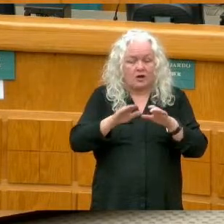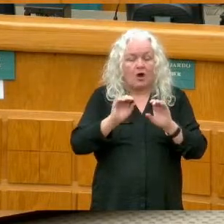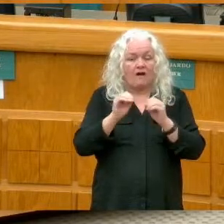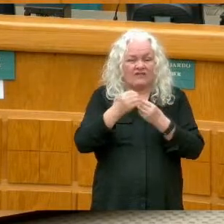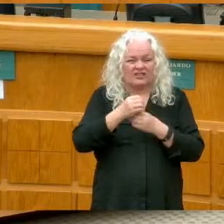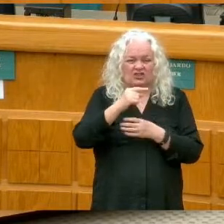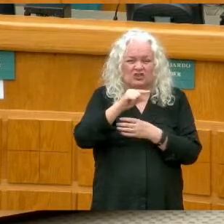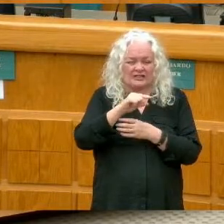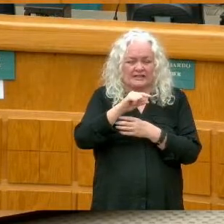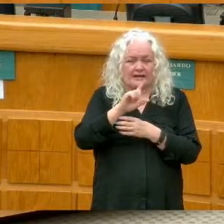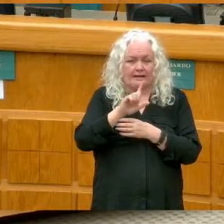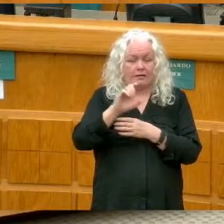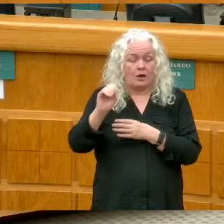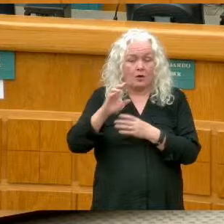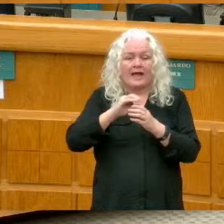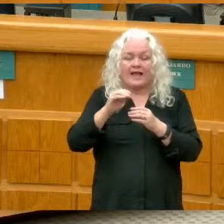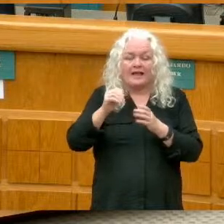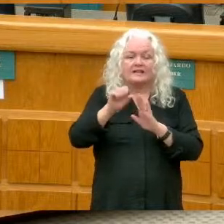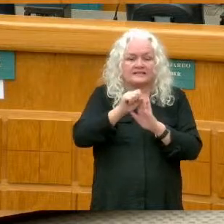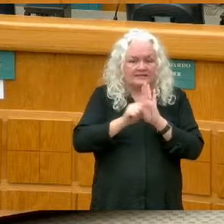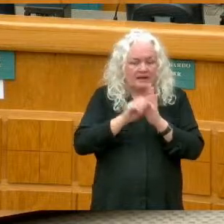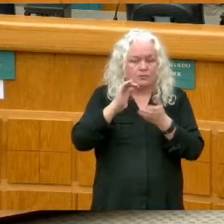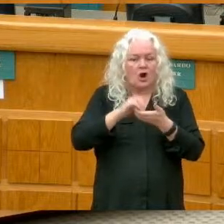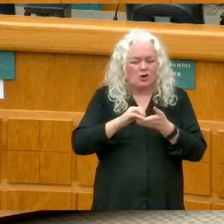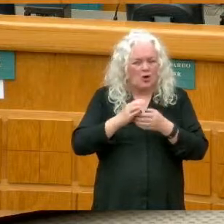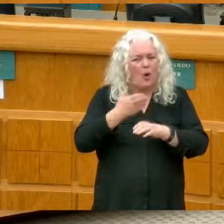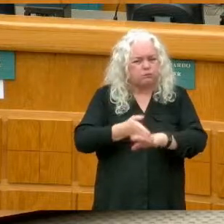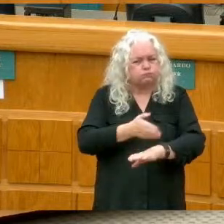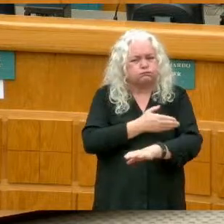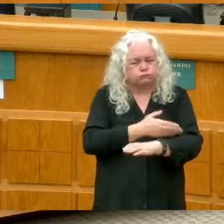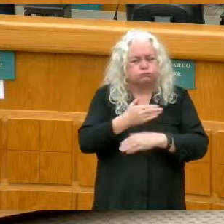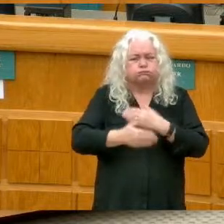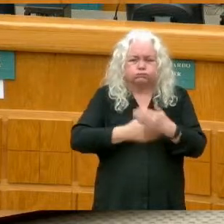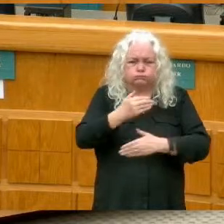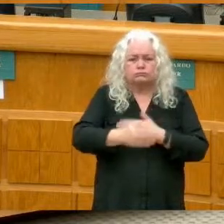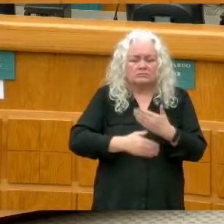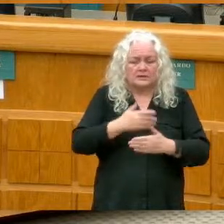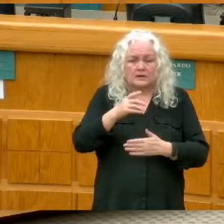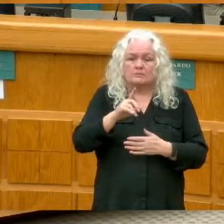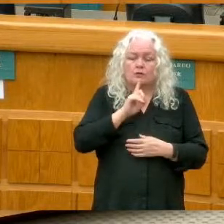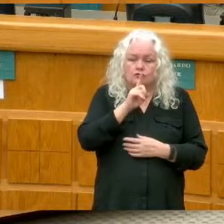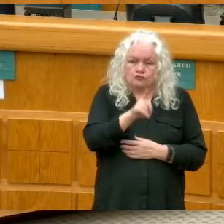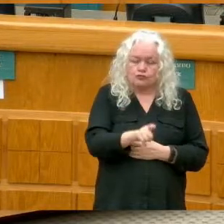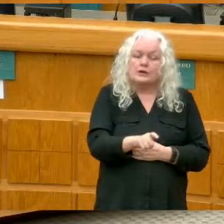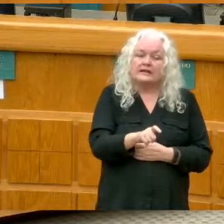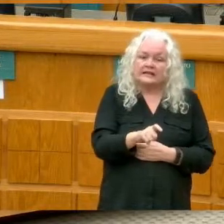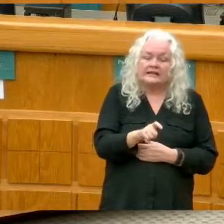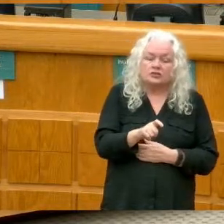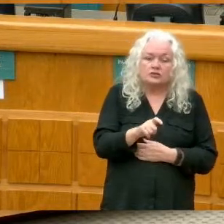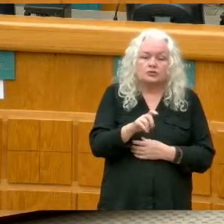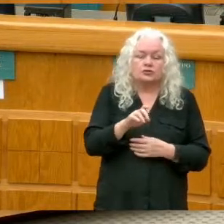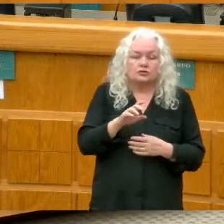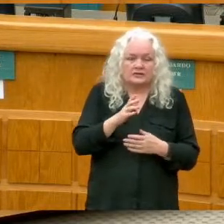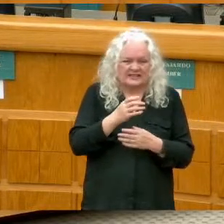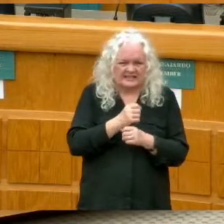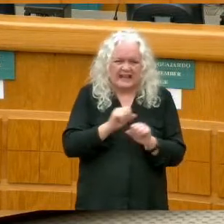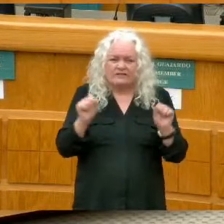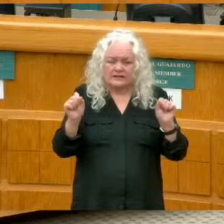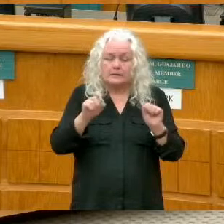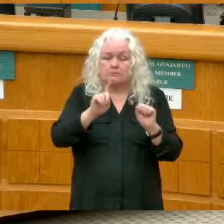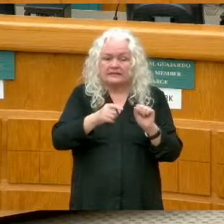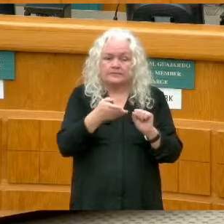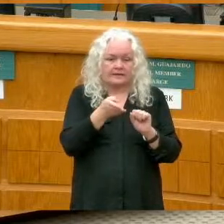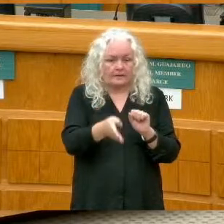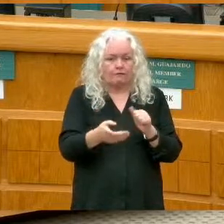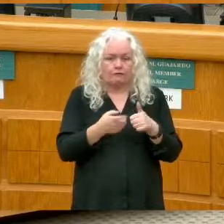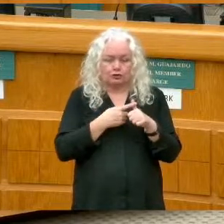partners, and even though great progress is being made, there is still a very urgent need to restore safety to this